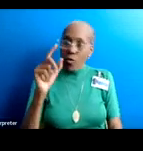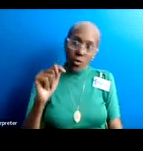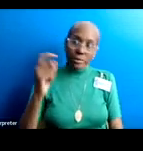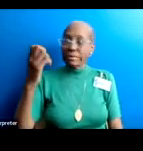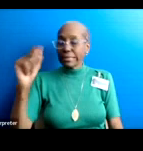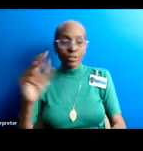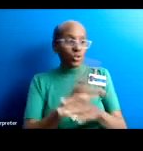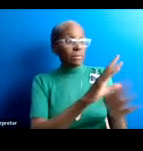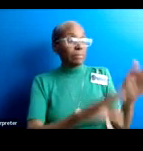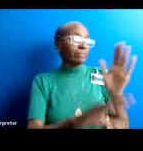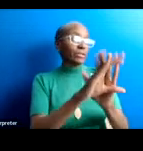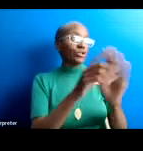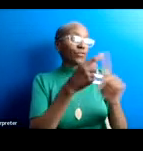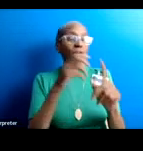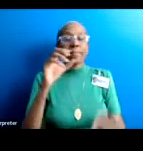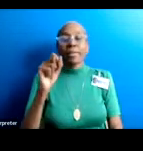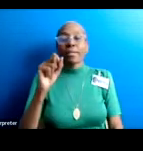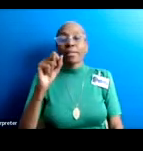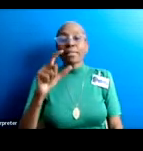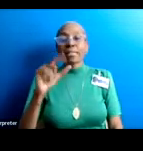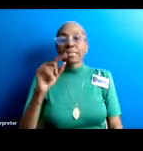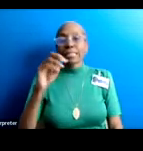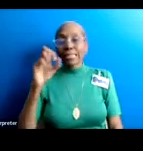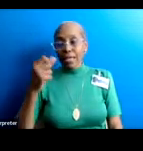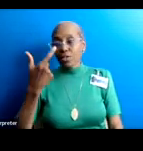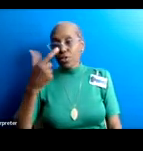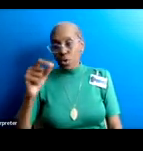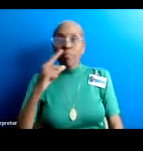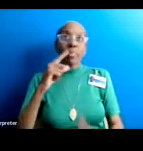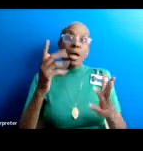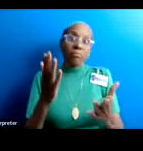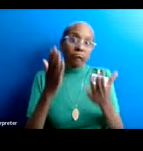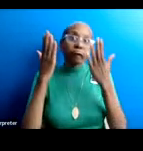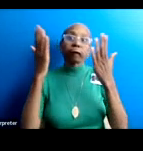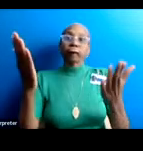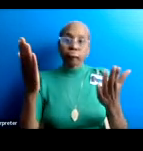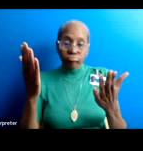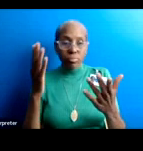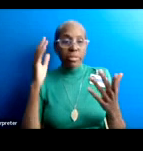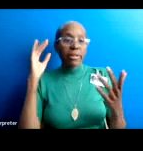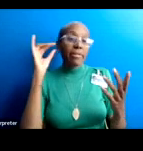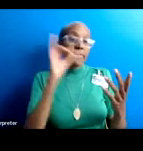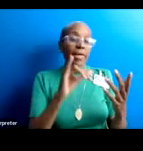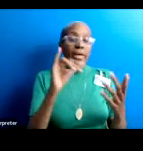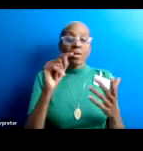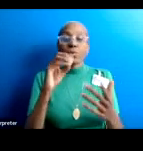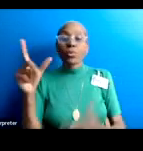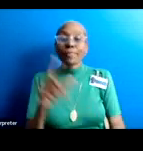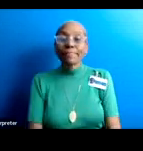use images from SlidesGo, but I highly recommend that, that tool.